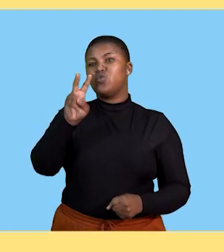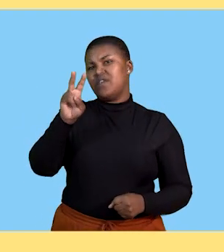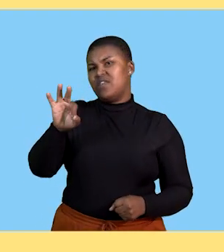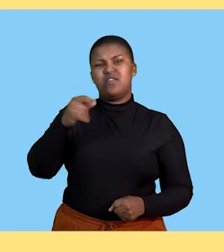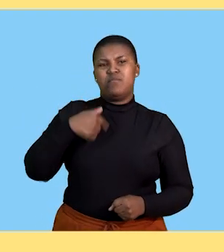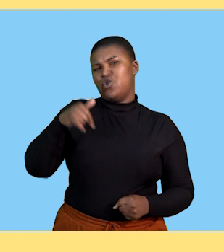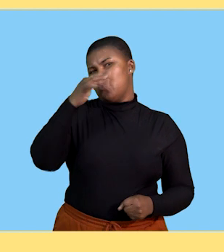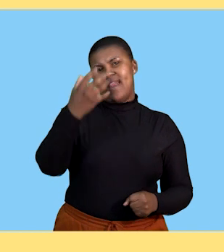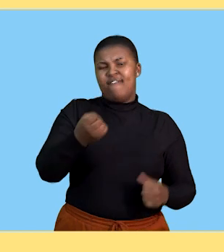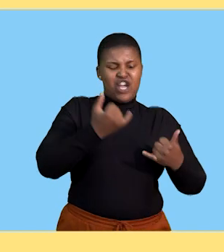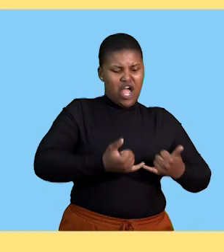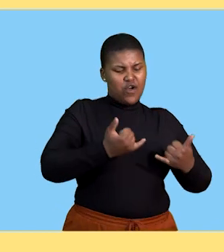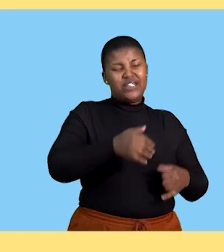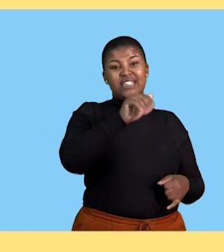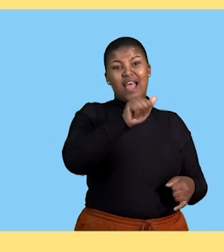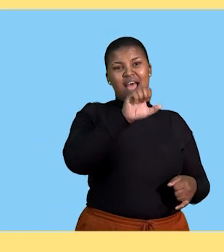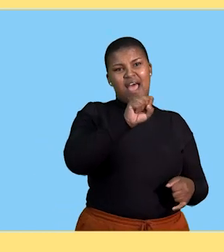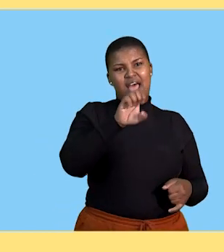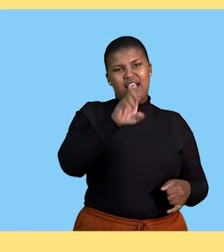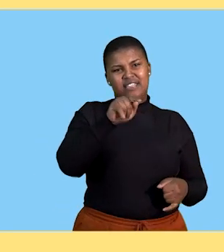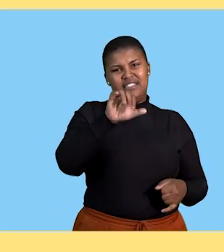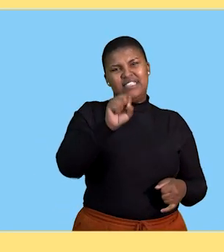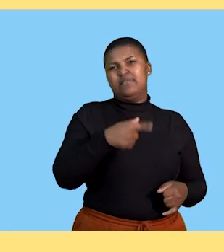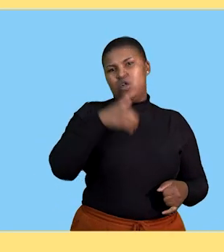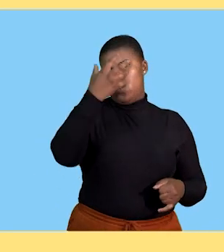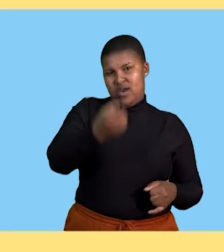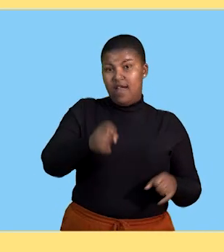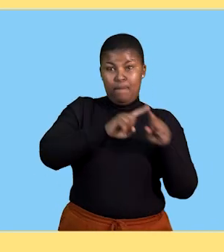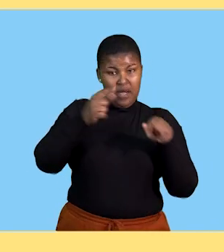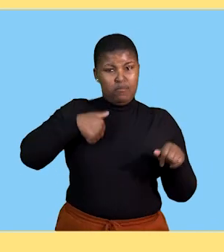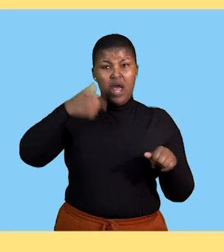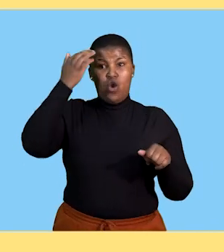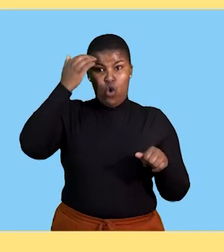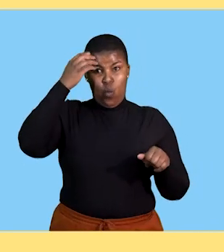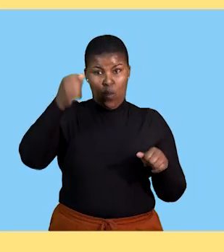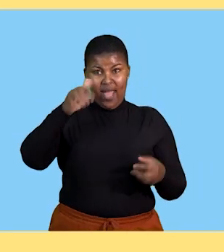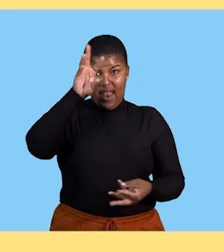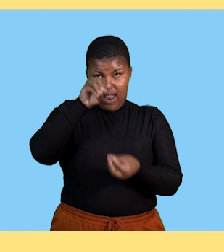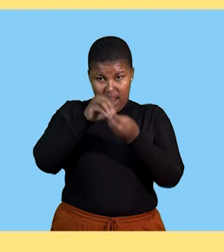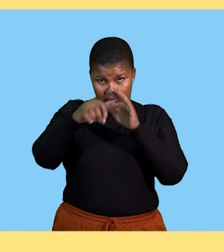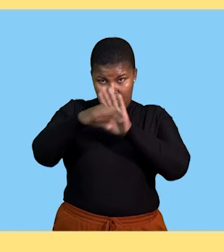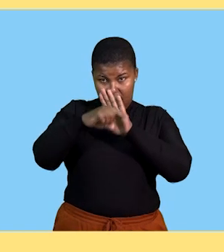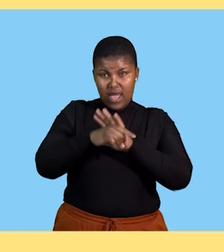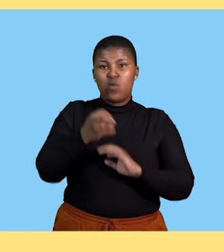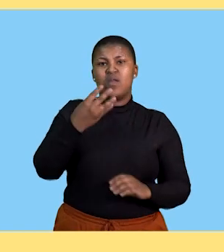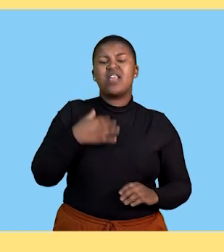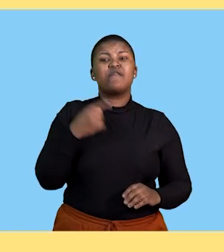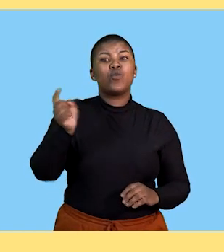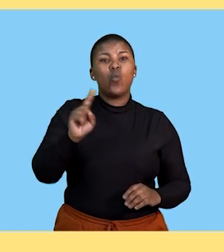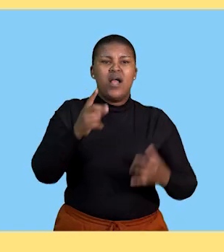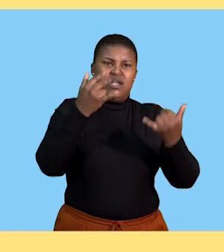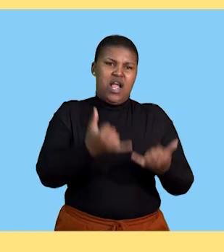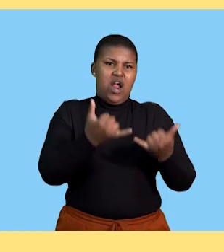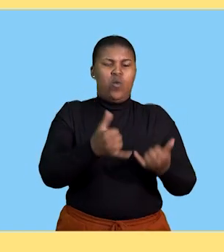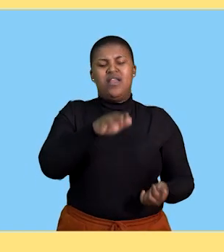I do not have my current assets, so I don't know what to subtract from there. But I know that if I add these 3, it will give